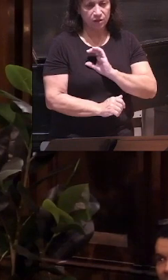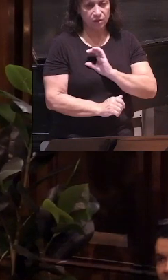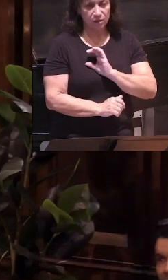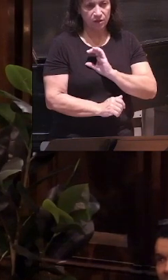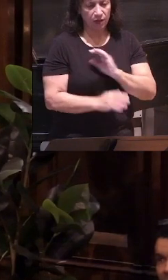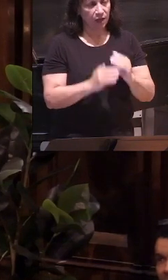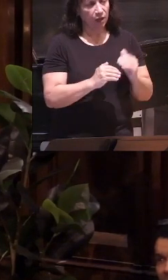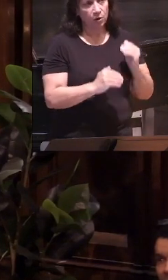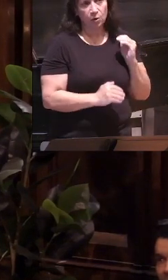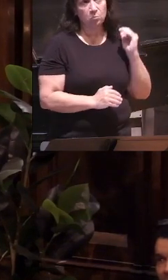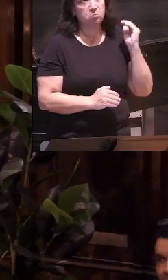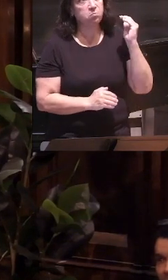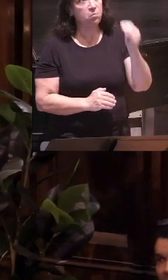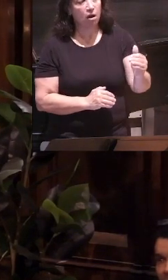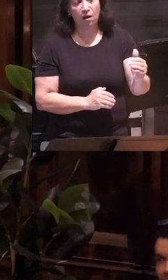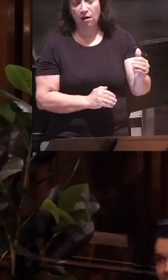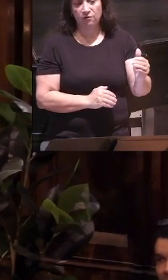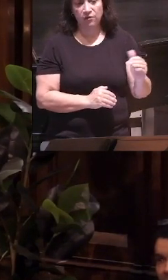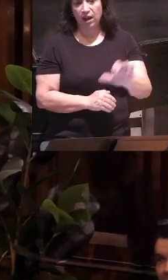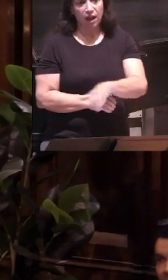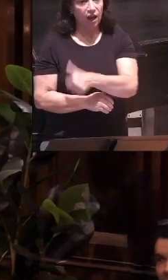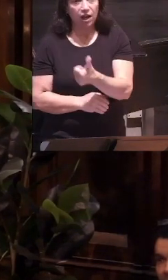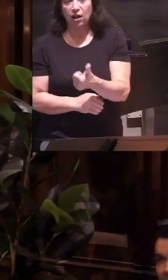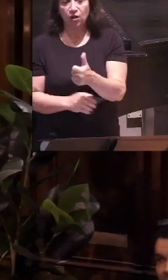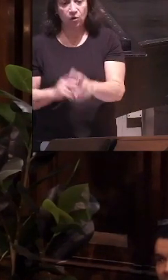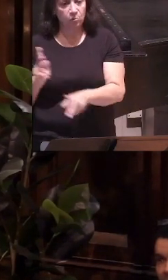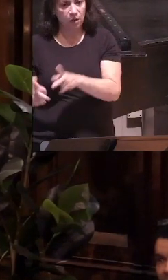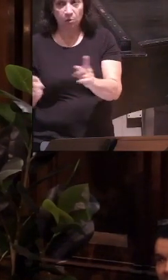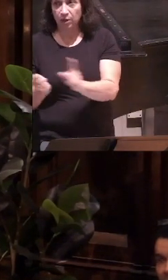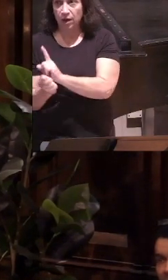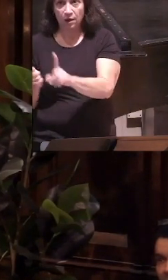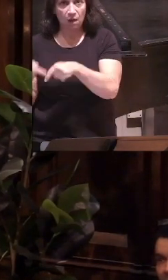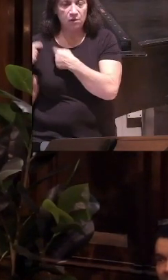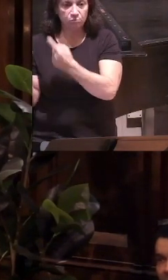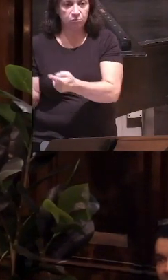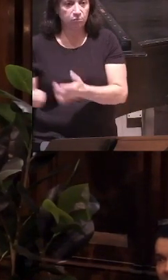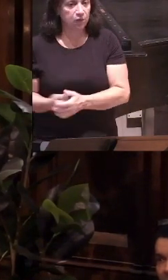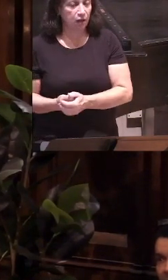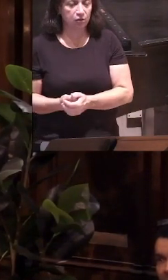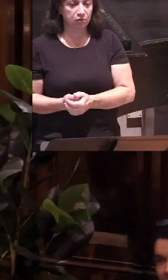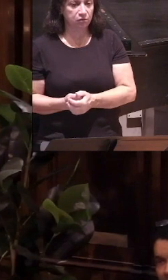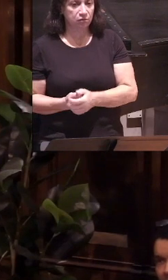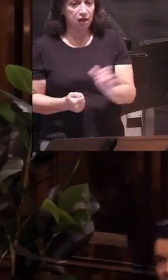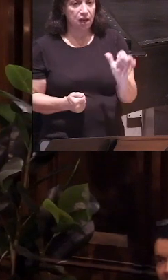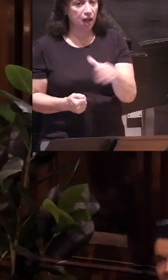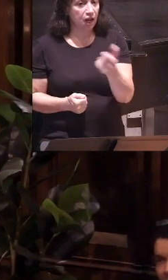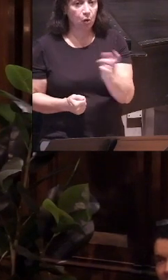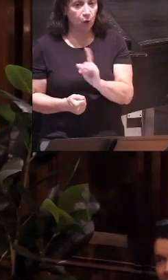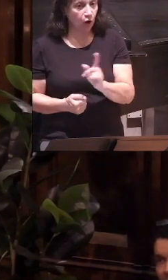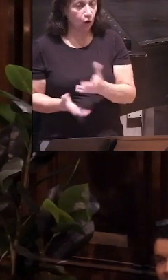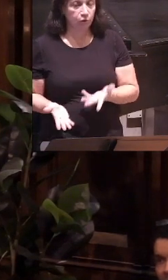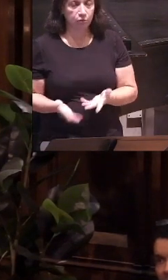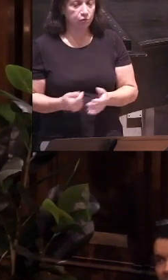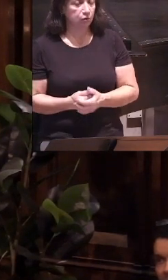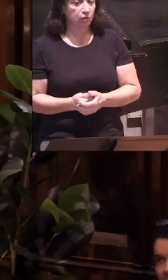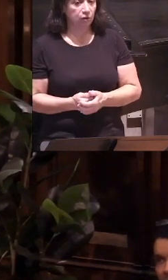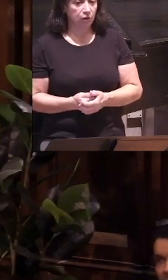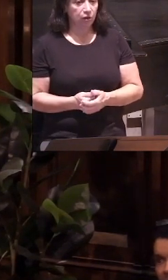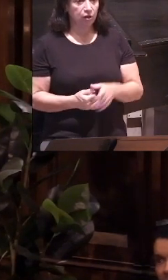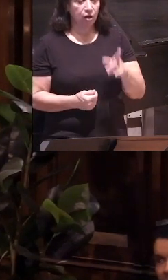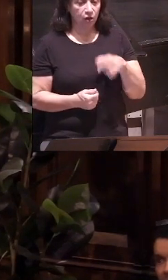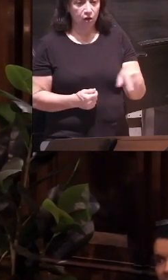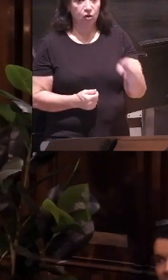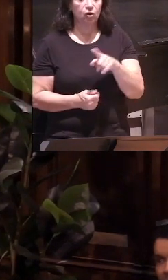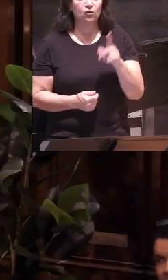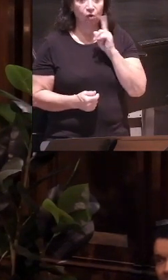that exceeded just about anybody else I had met anywhere. And you've